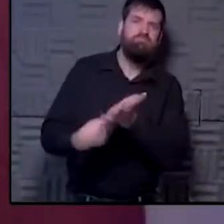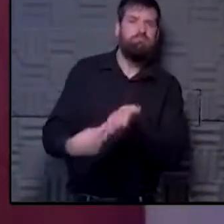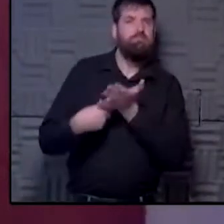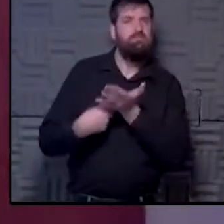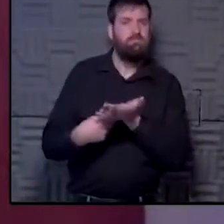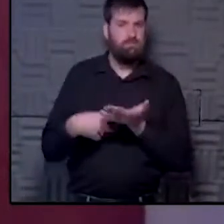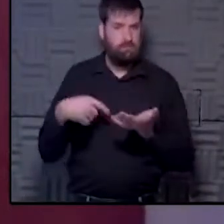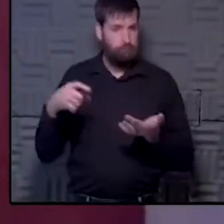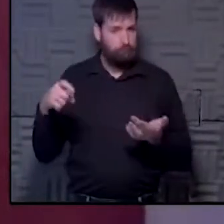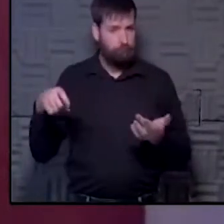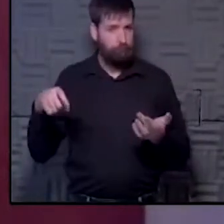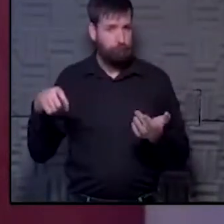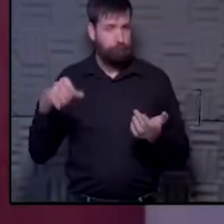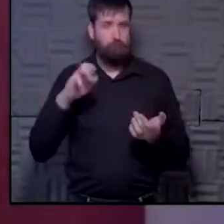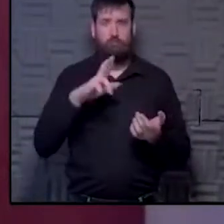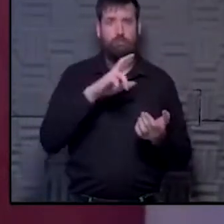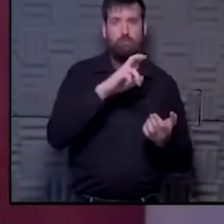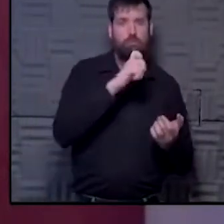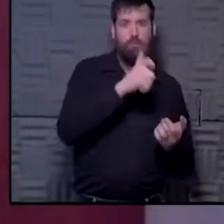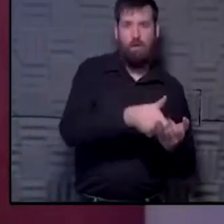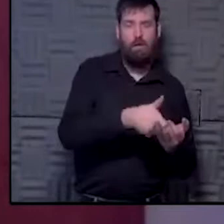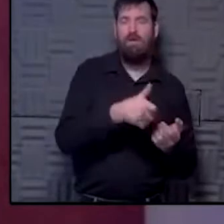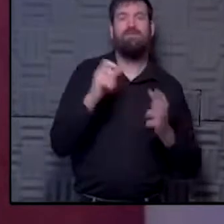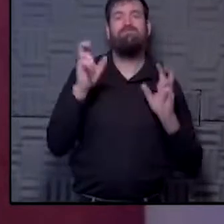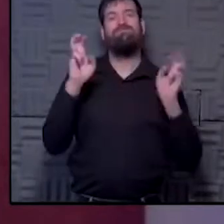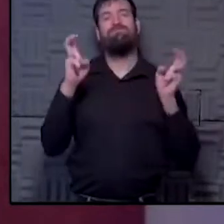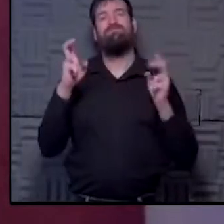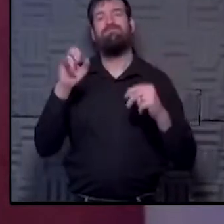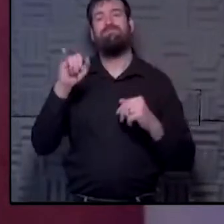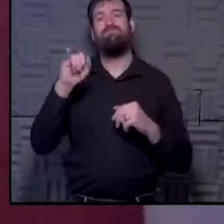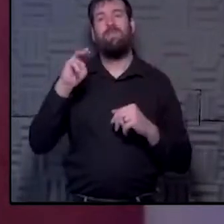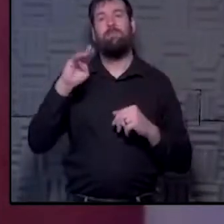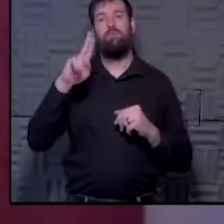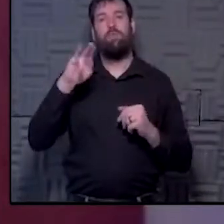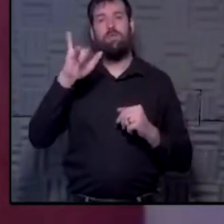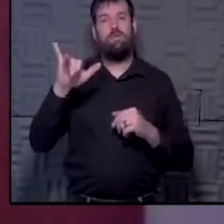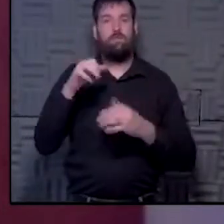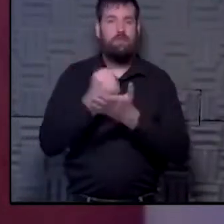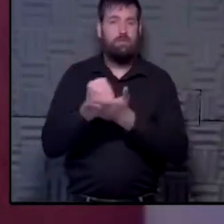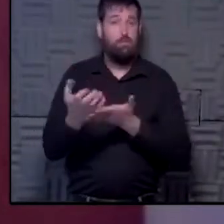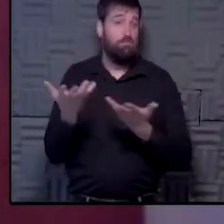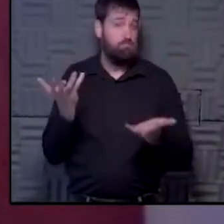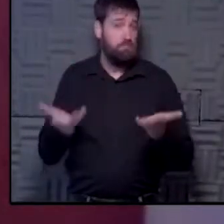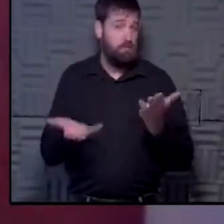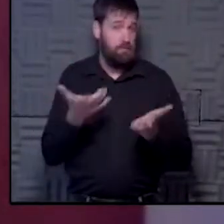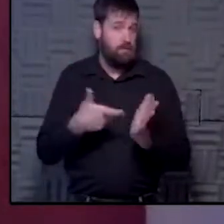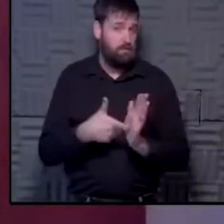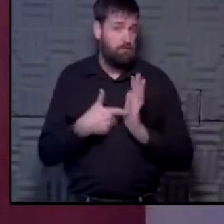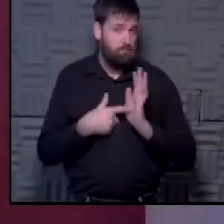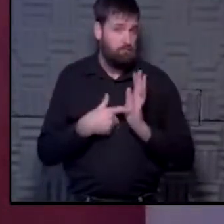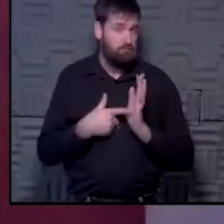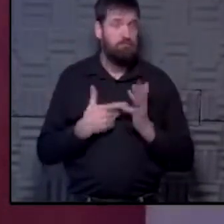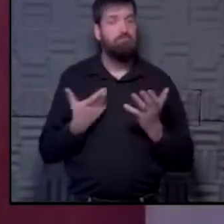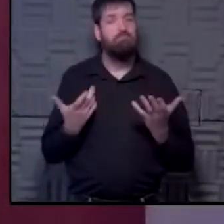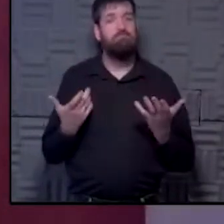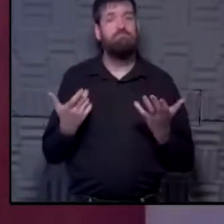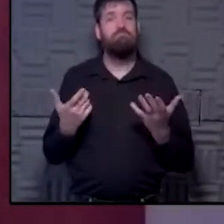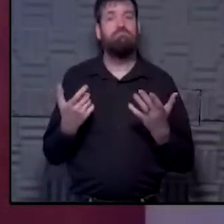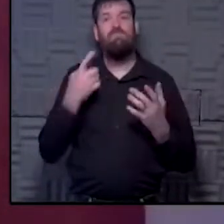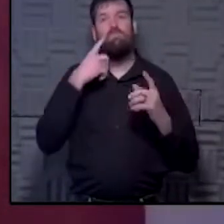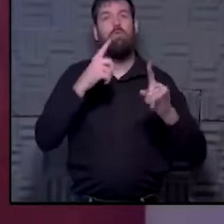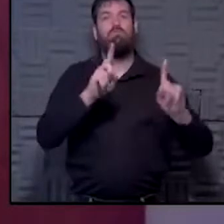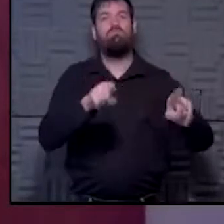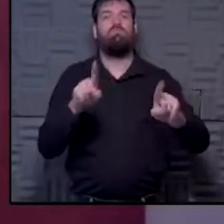whether some sort of immunity passport might be requisite in order to go certain